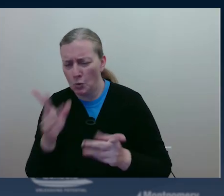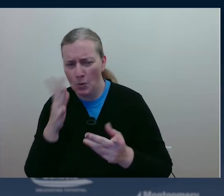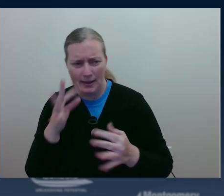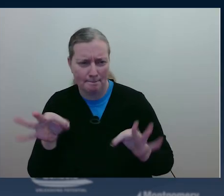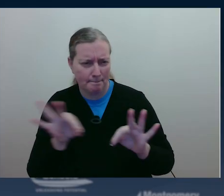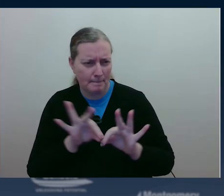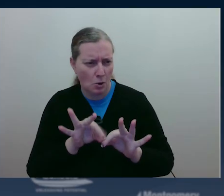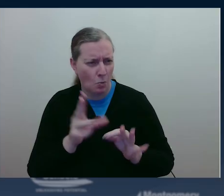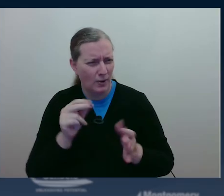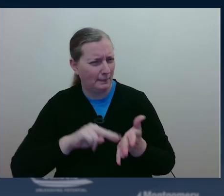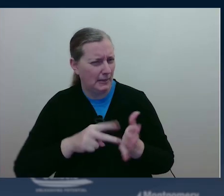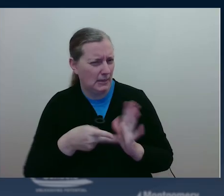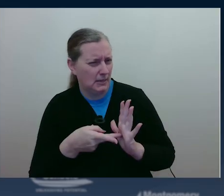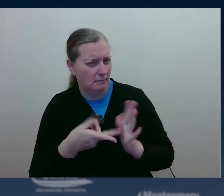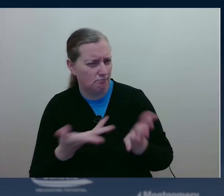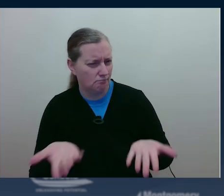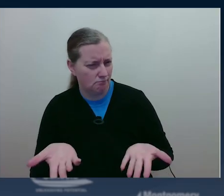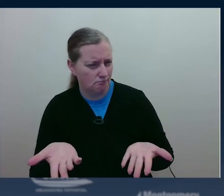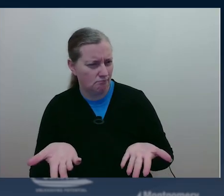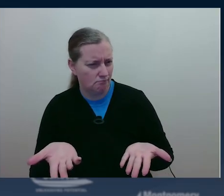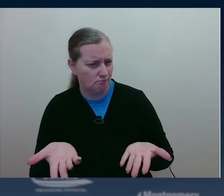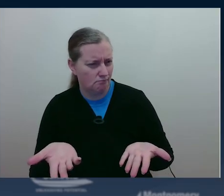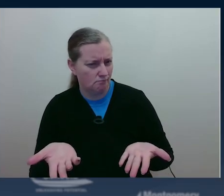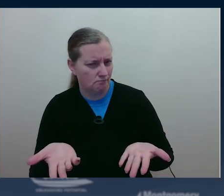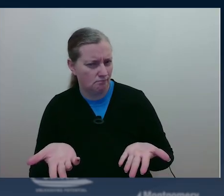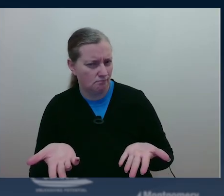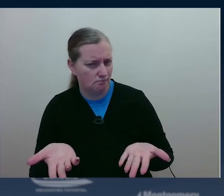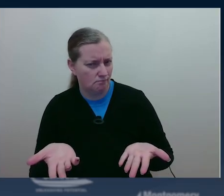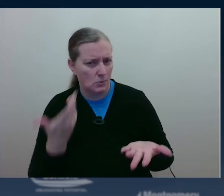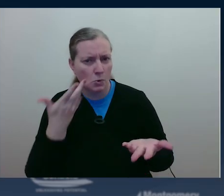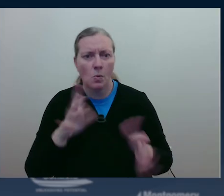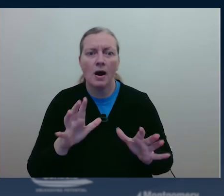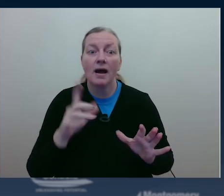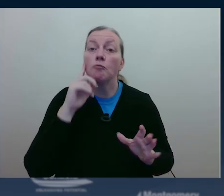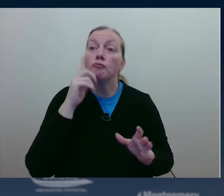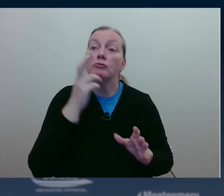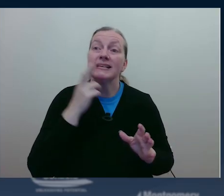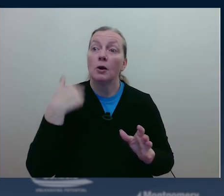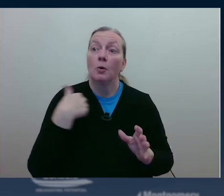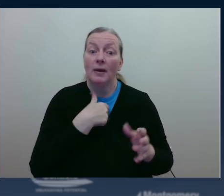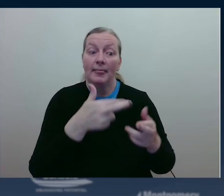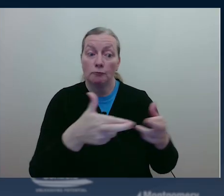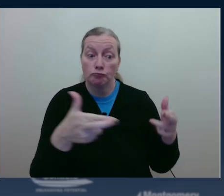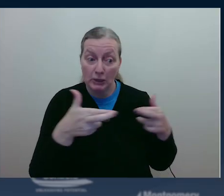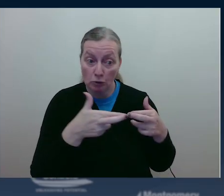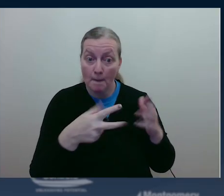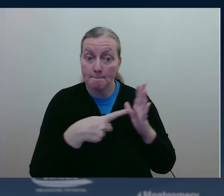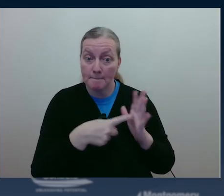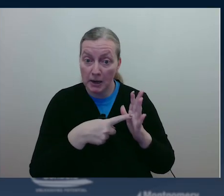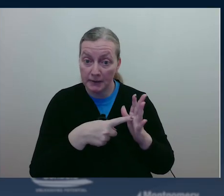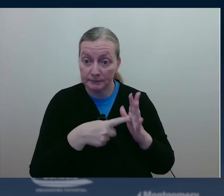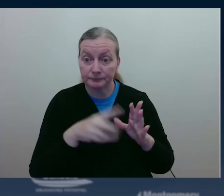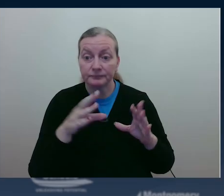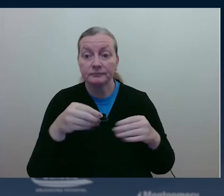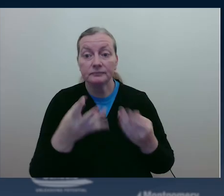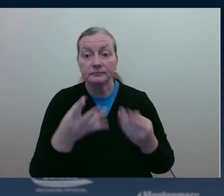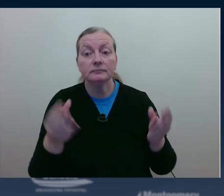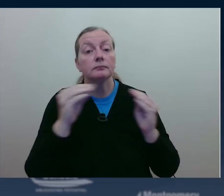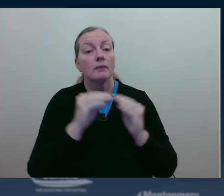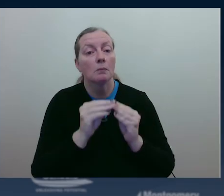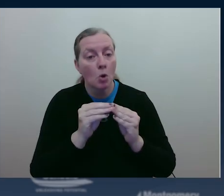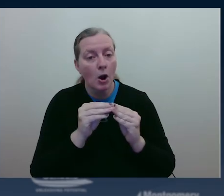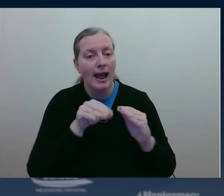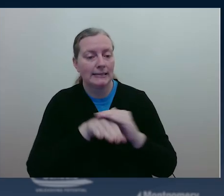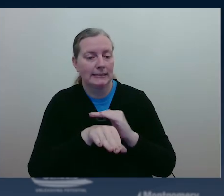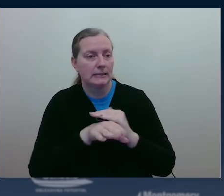fighting for seats. This regional model is designed to provide more expanded access, more opportunities for